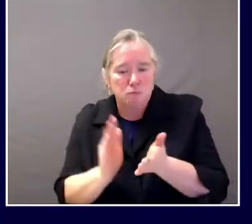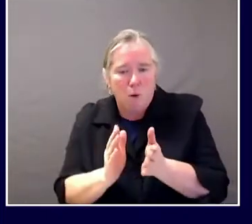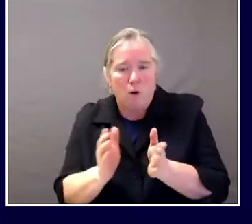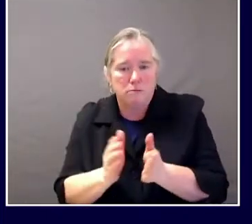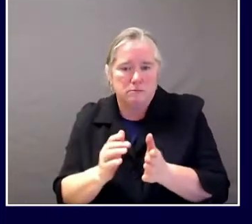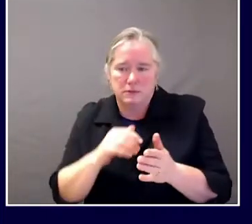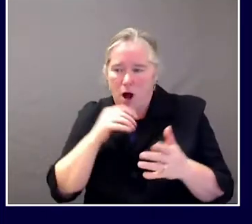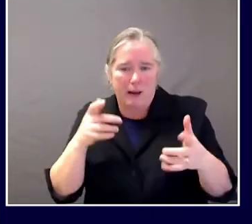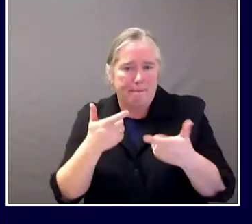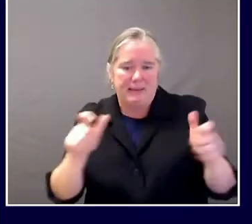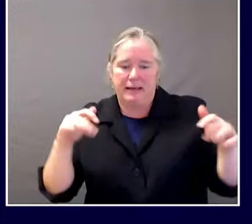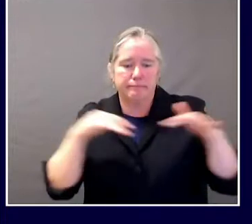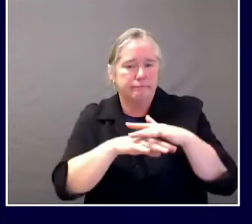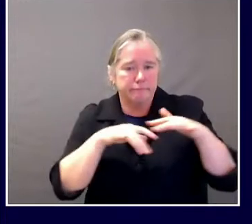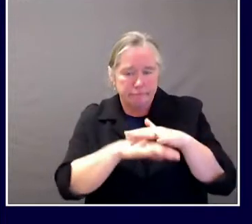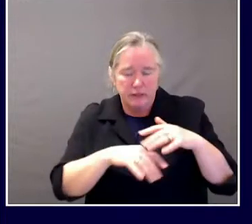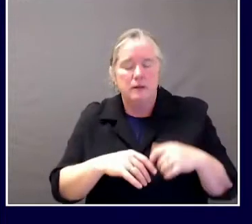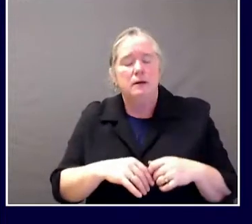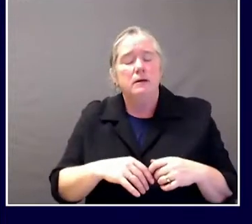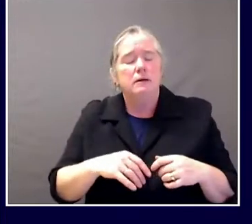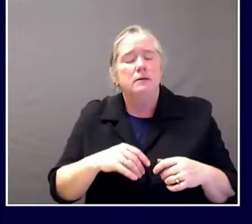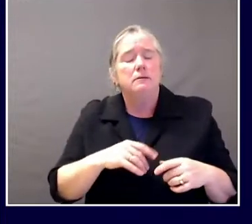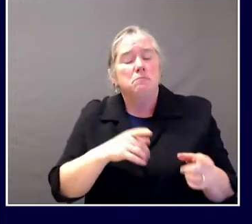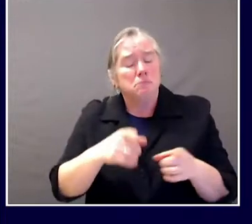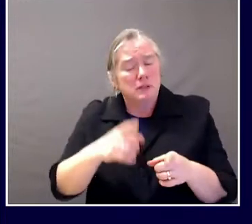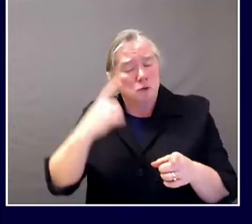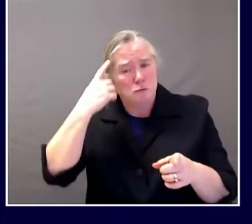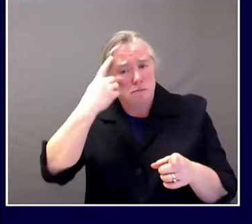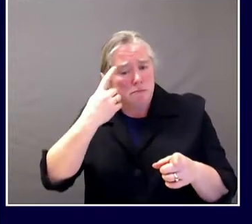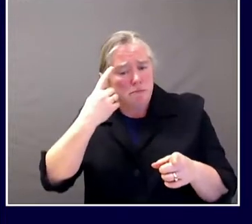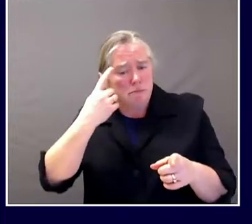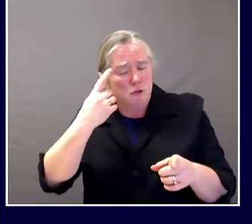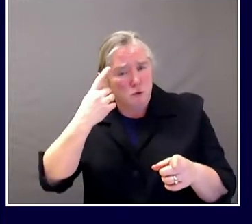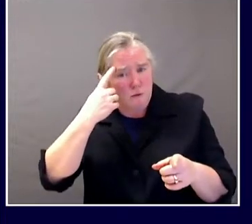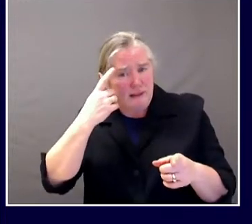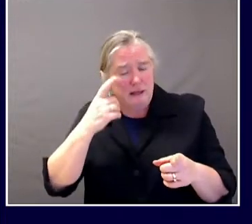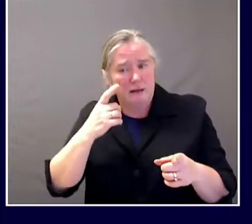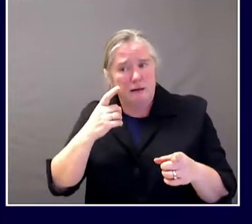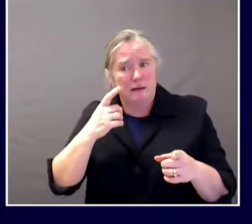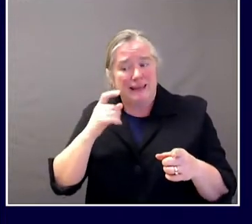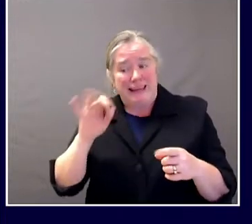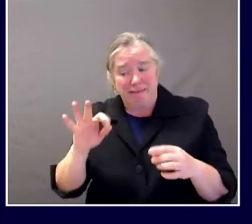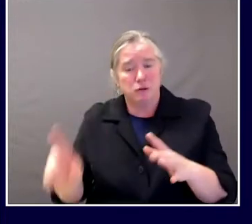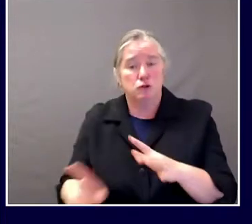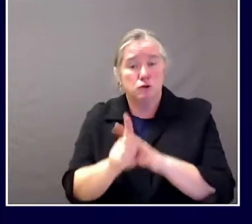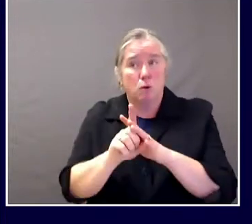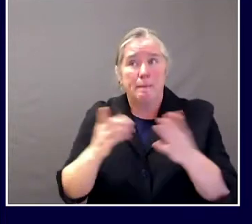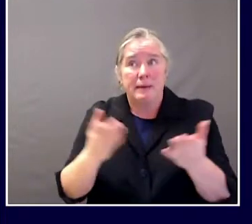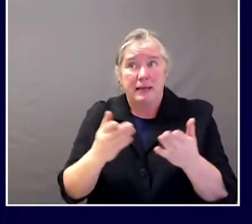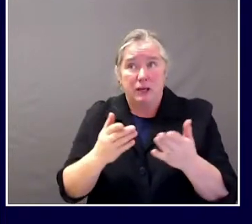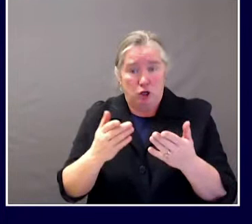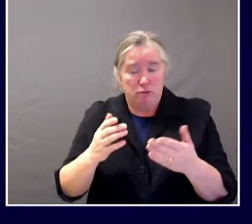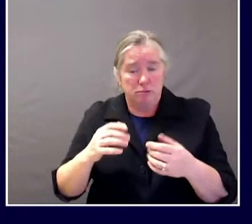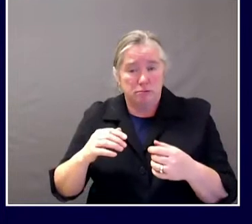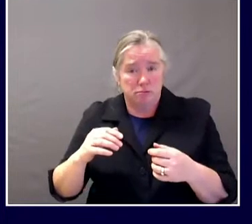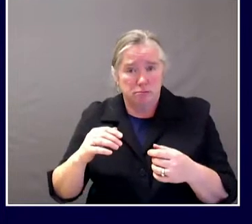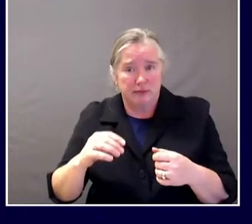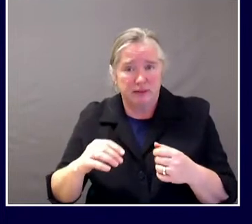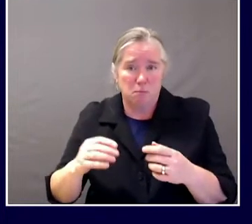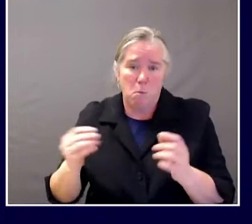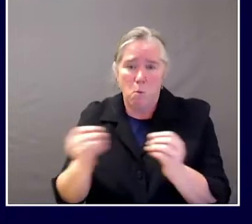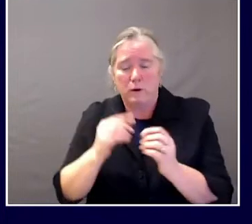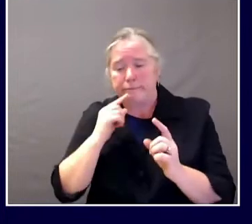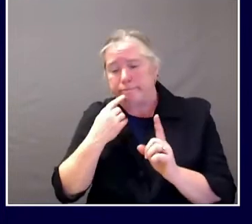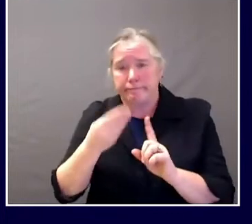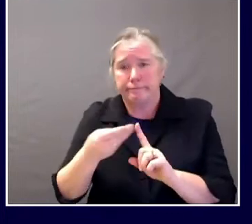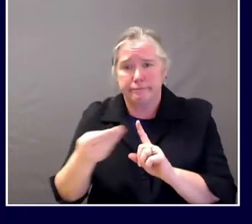would consider expanding testing, or whether it could change the COVID response in settings like schools or other places where lots of people